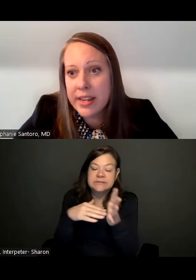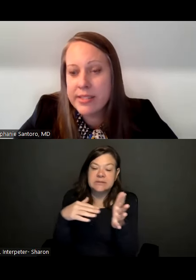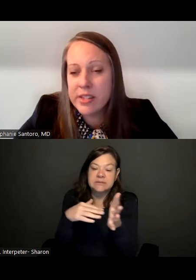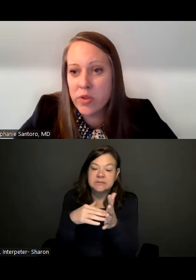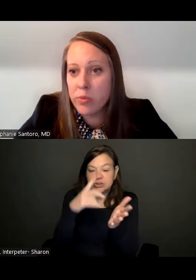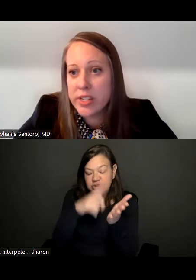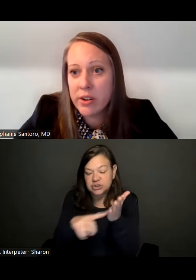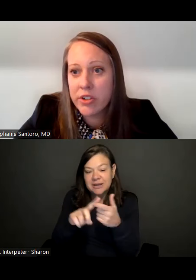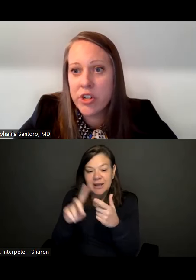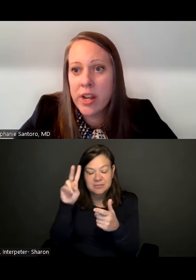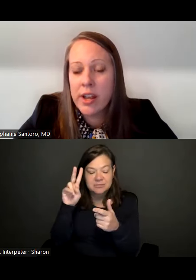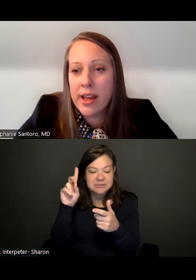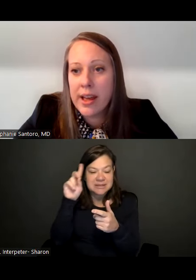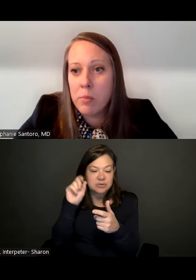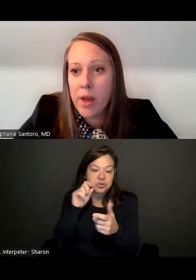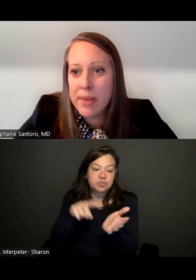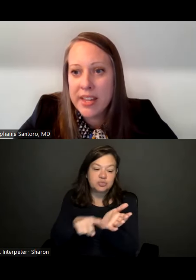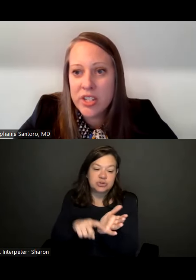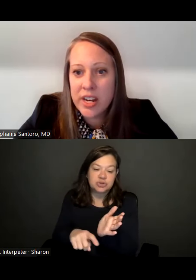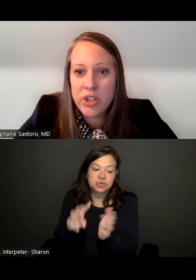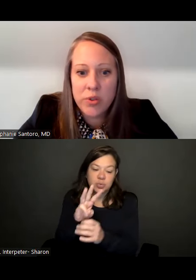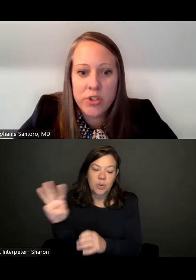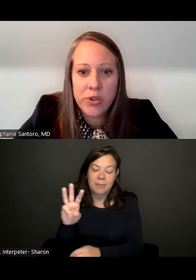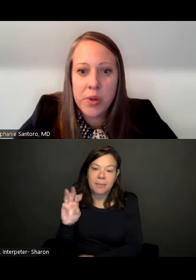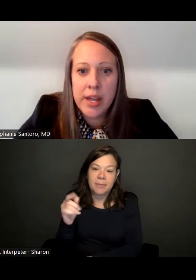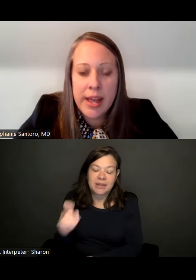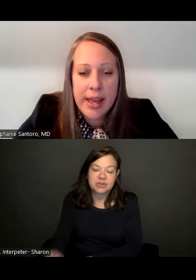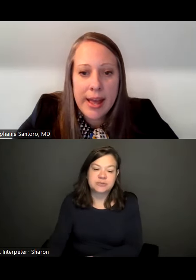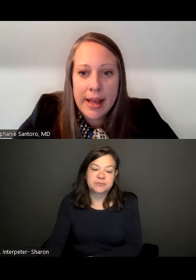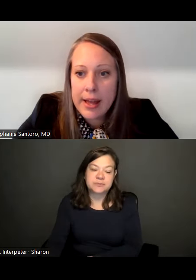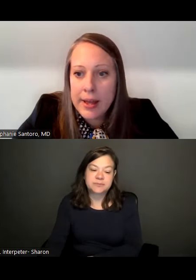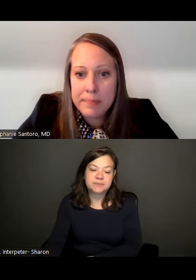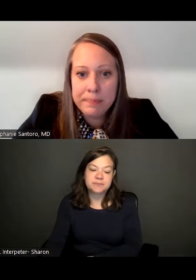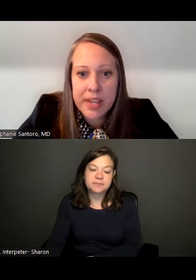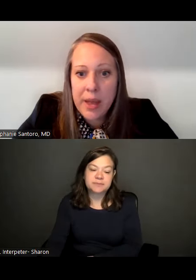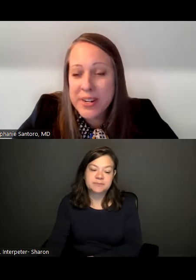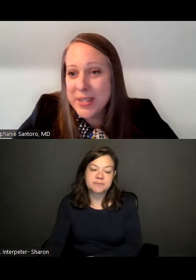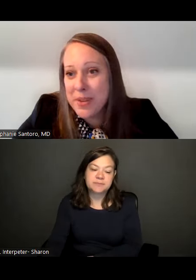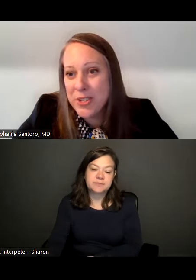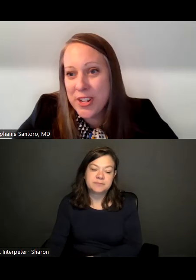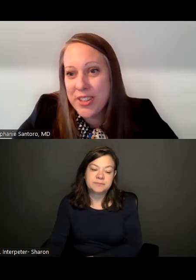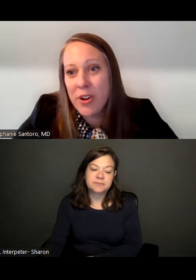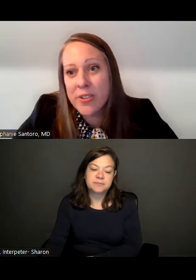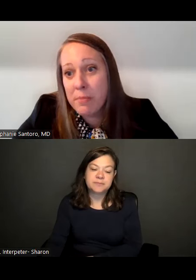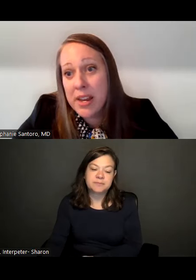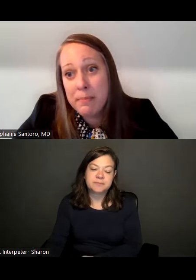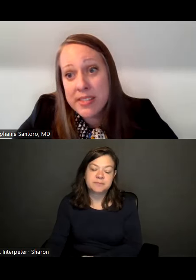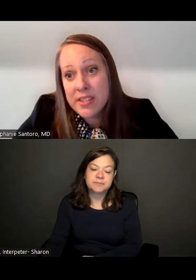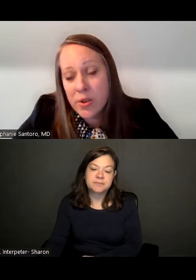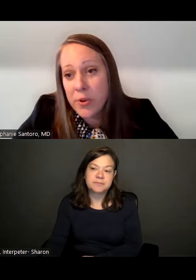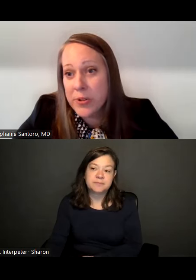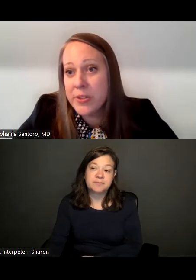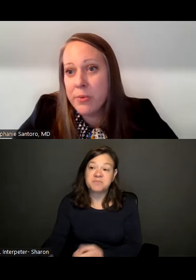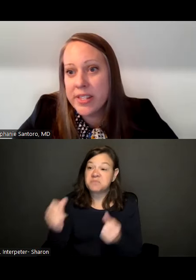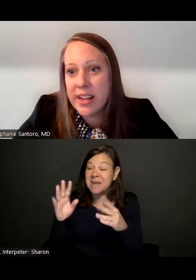out the Down syndrome research webpage that I showed you. I wanted to mention there are also many